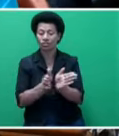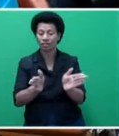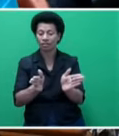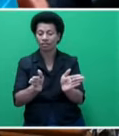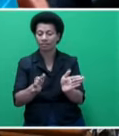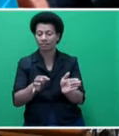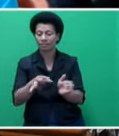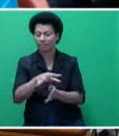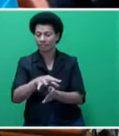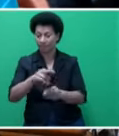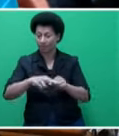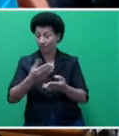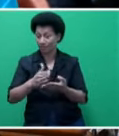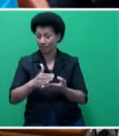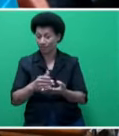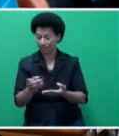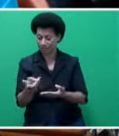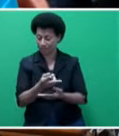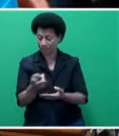entitlement. And if you work that out,